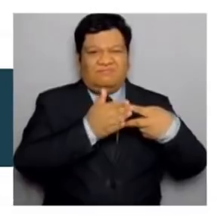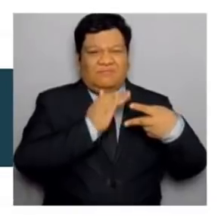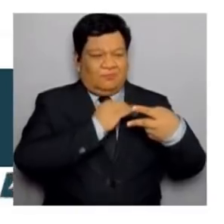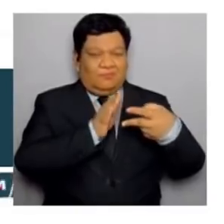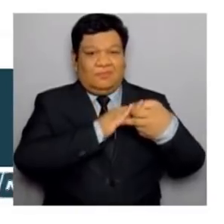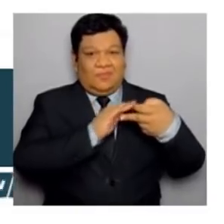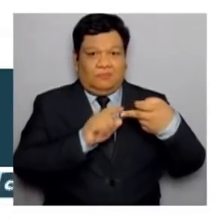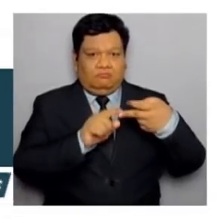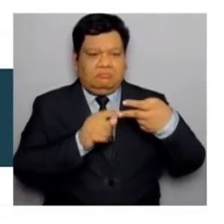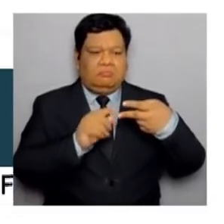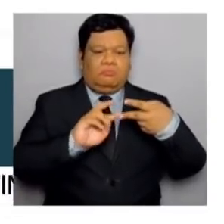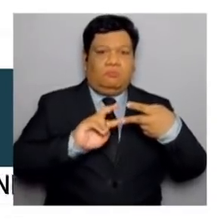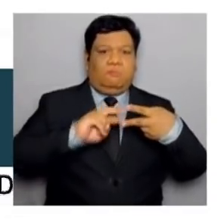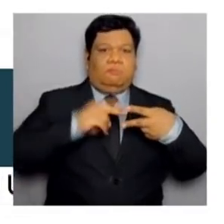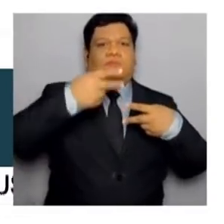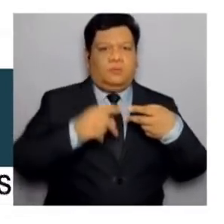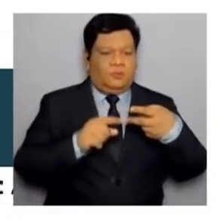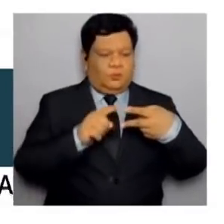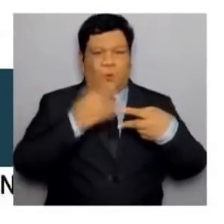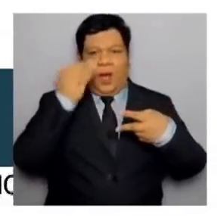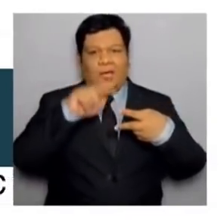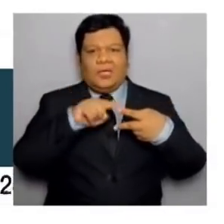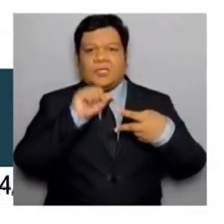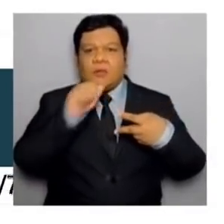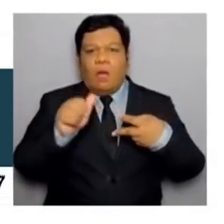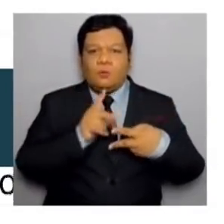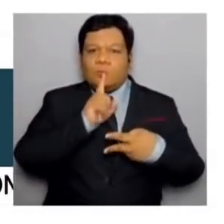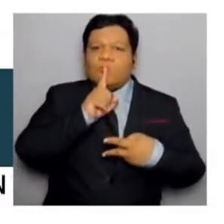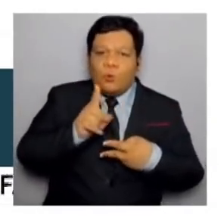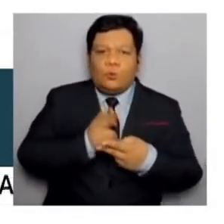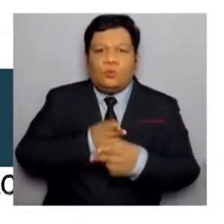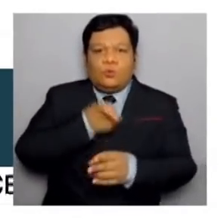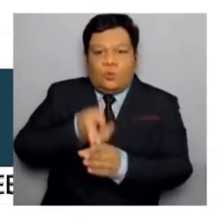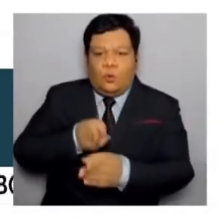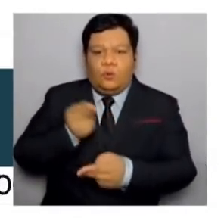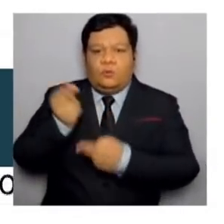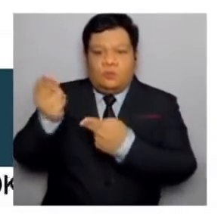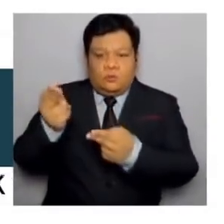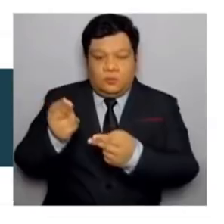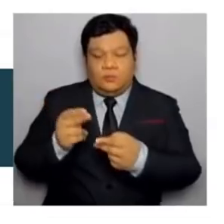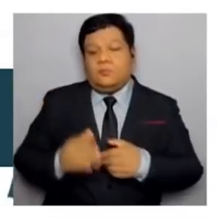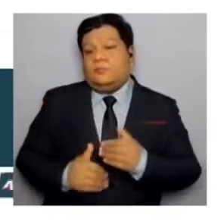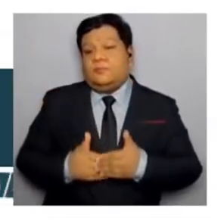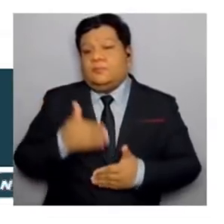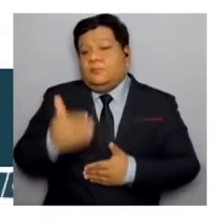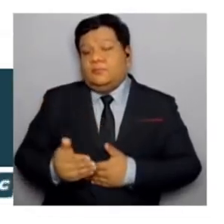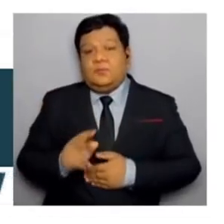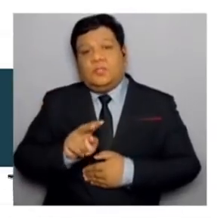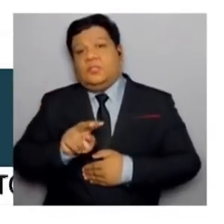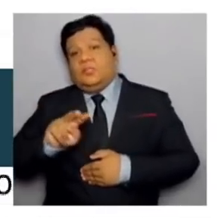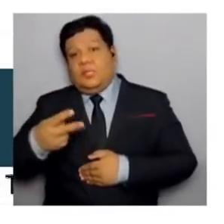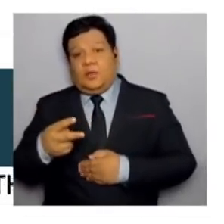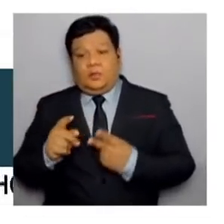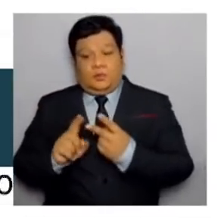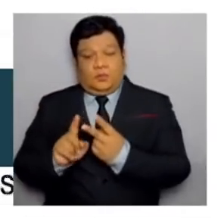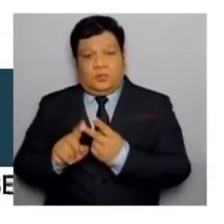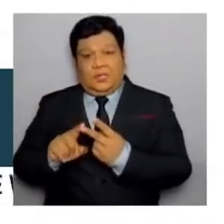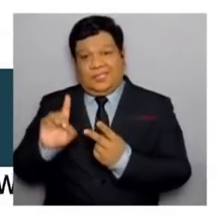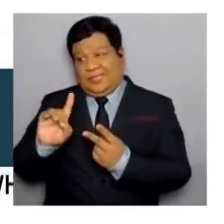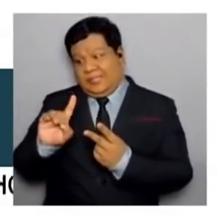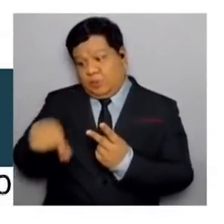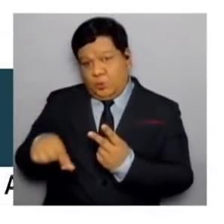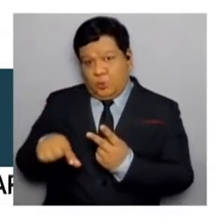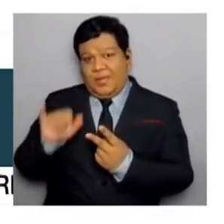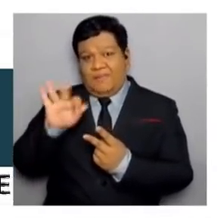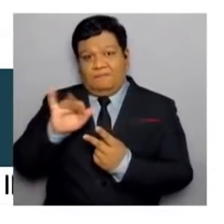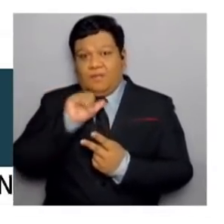one nga po, hindi na siya treated as a candidate. The second scenario is of course the disqualification case. If in case po na yung mangyayari is